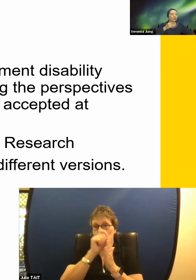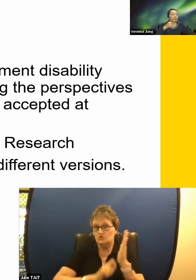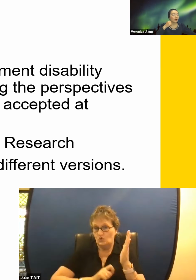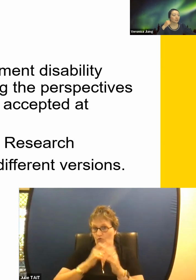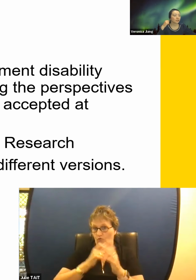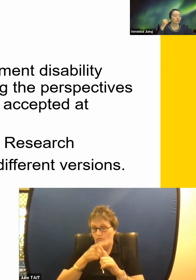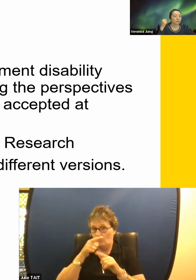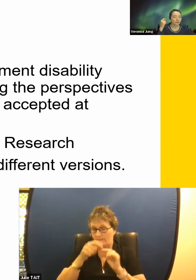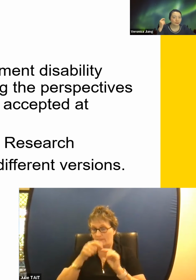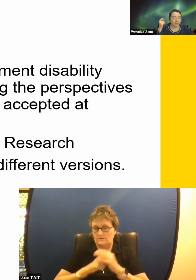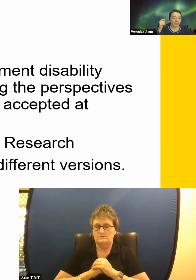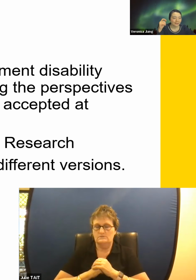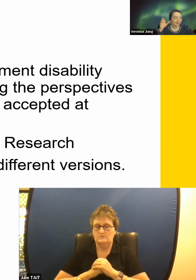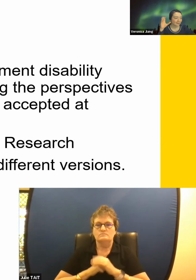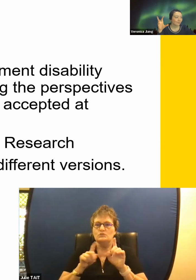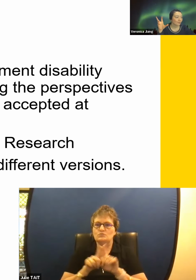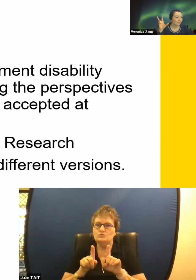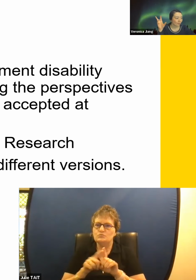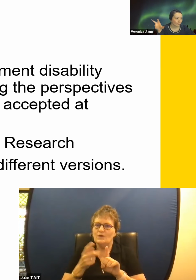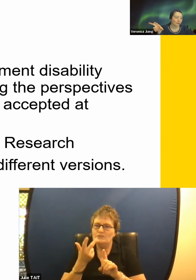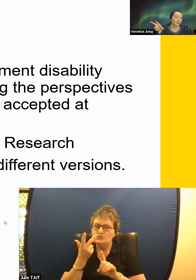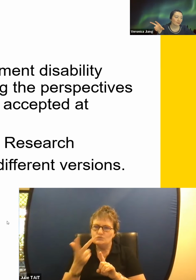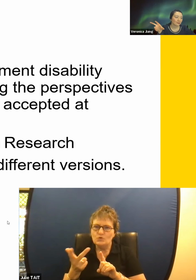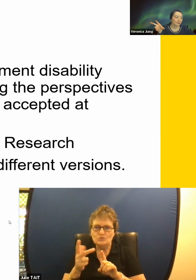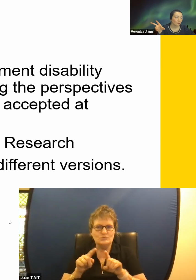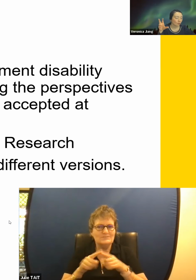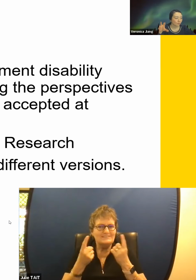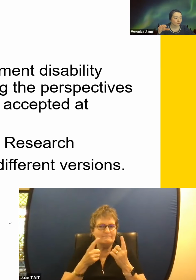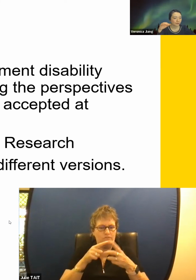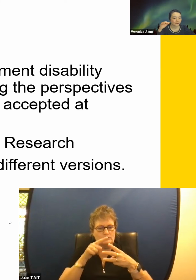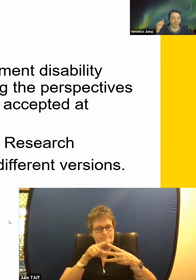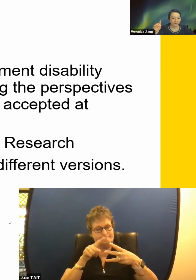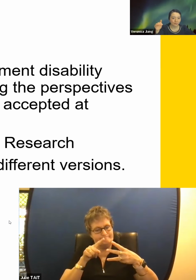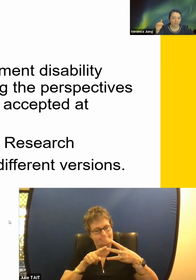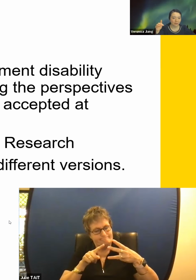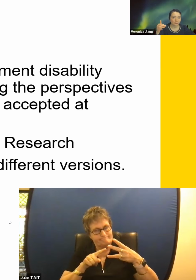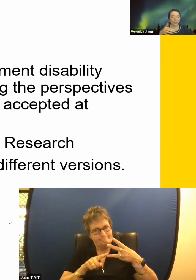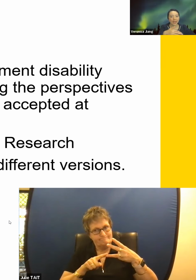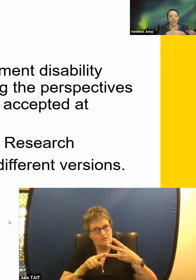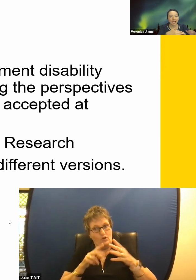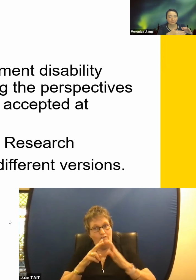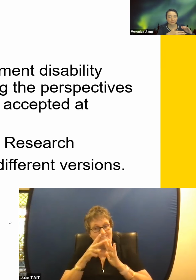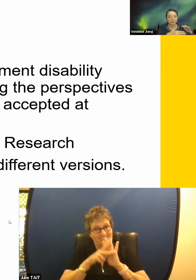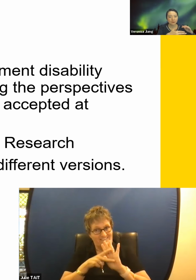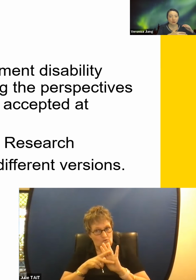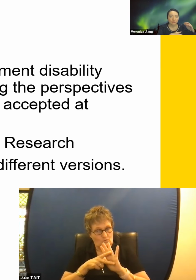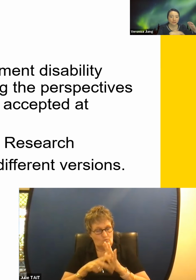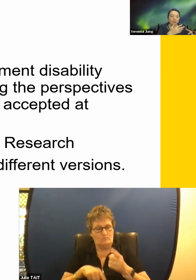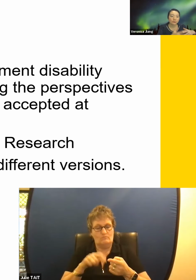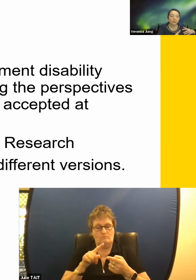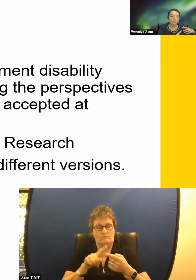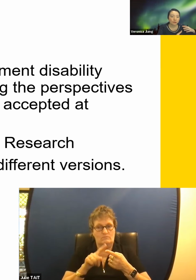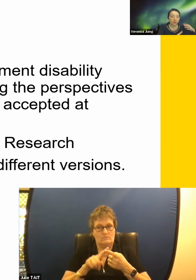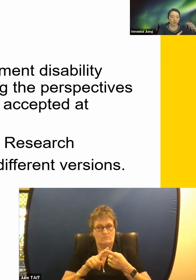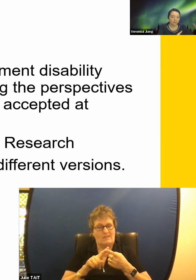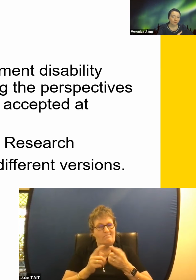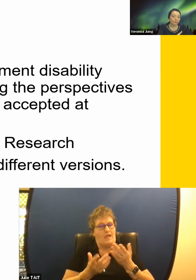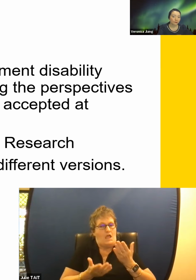And also I showed you, there are different versions of the videos, right? So we have the